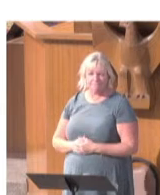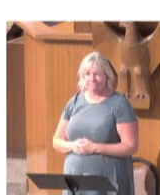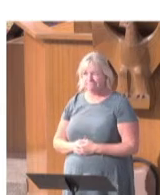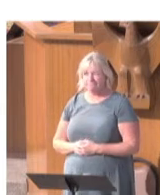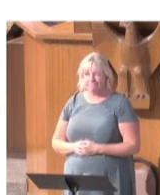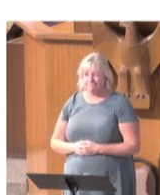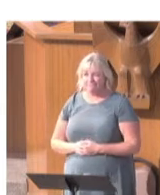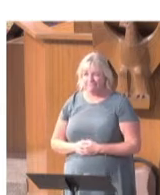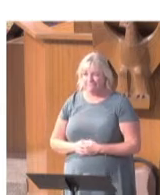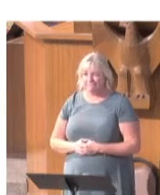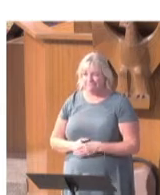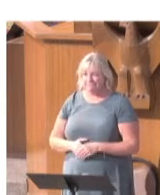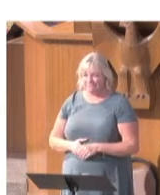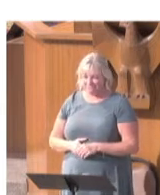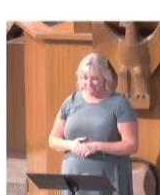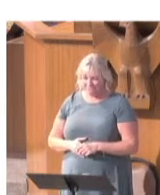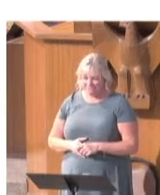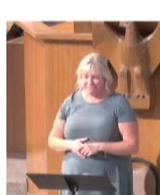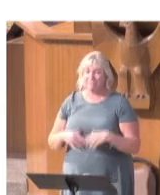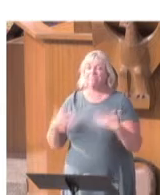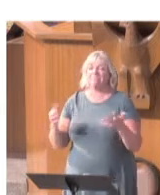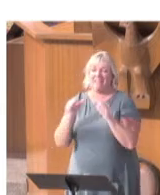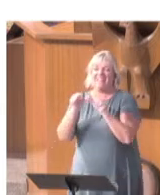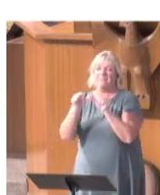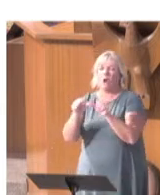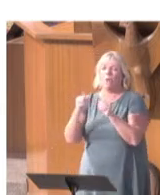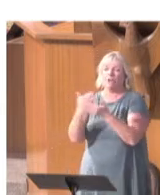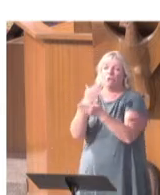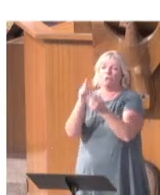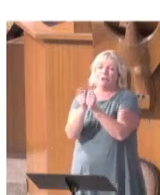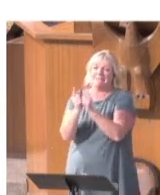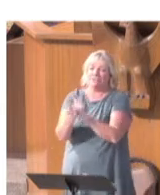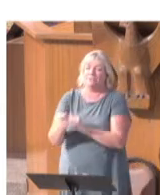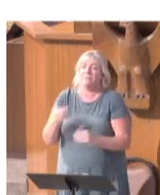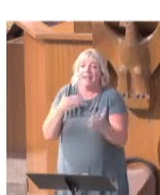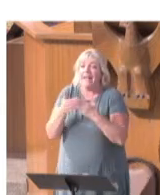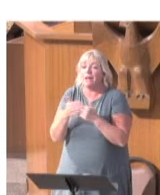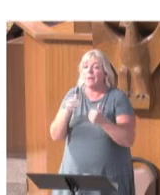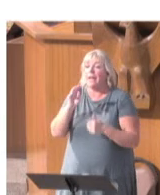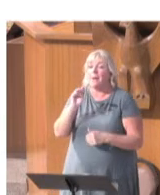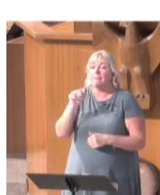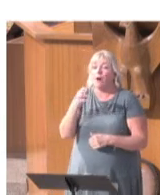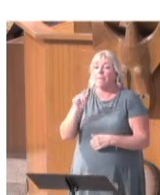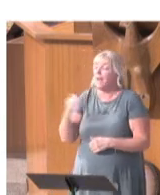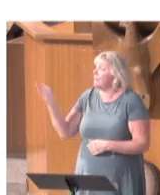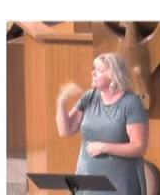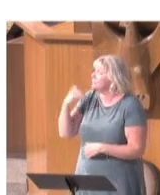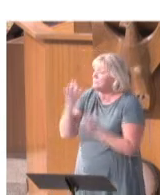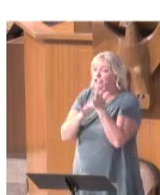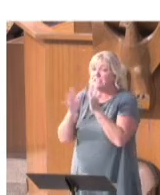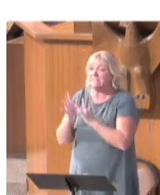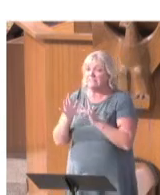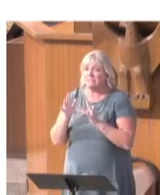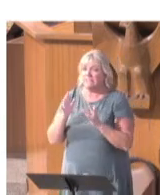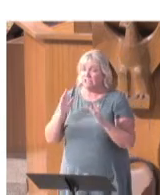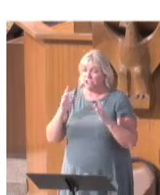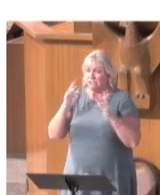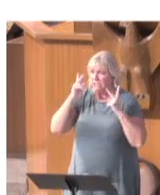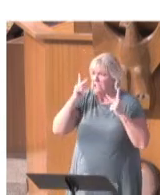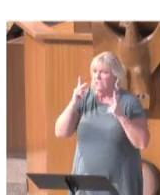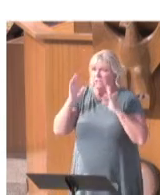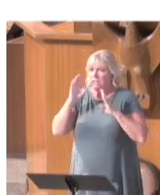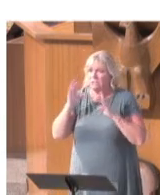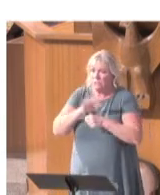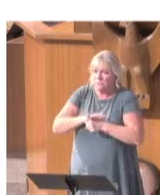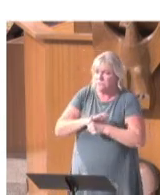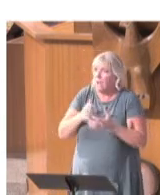aye, aye. But let's keep going with this new translation. So Martha greets Jesus. She's distressed about all of her ministry duties, and she